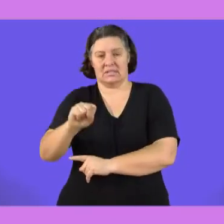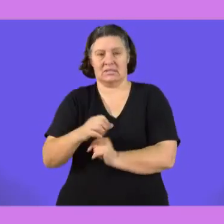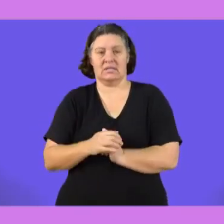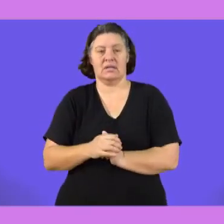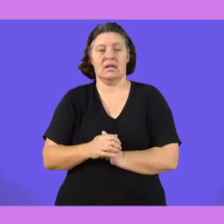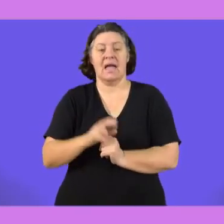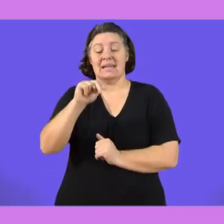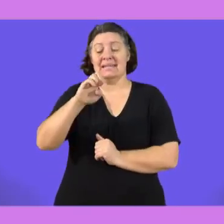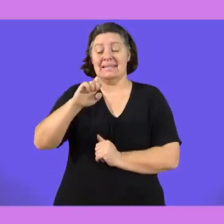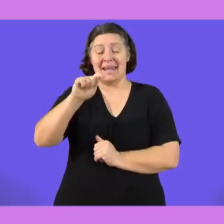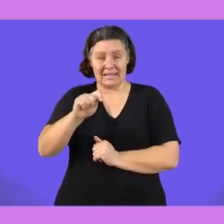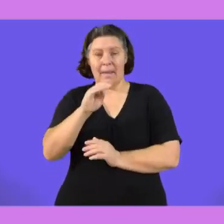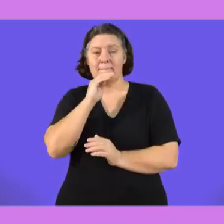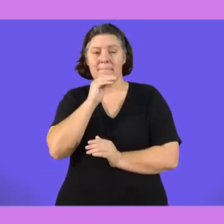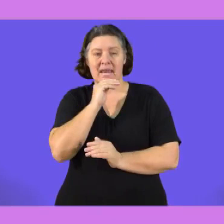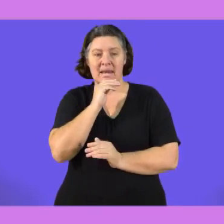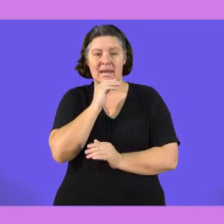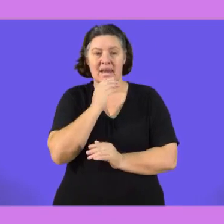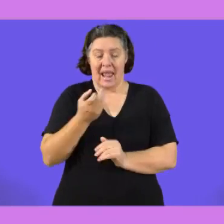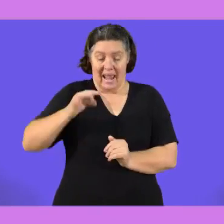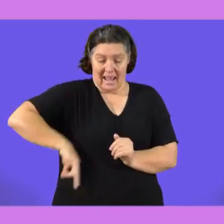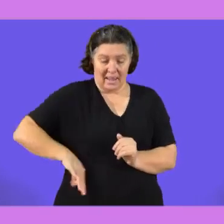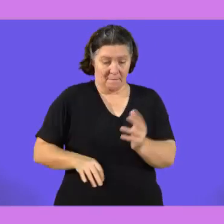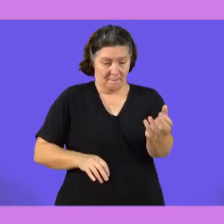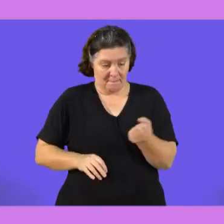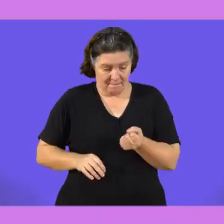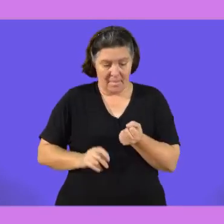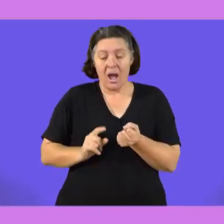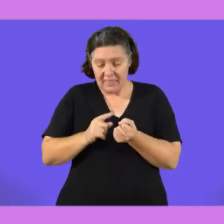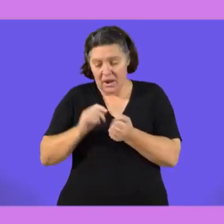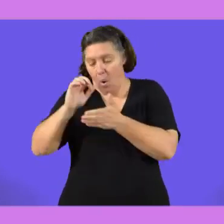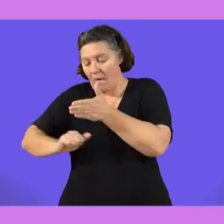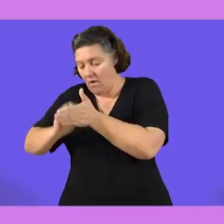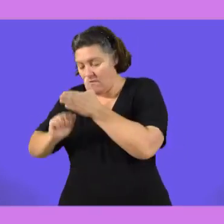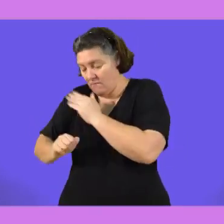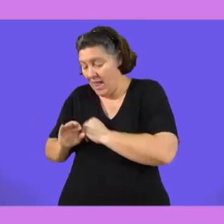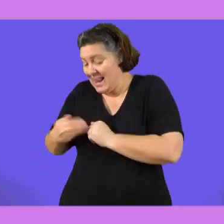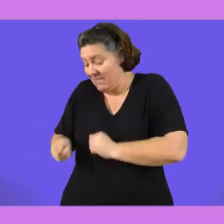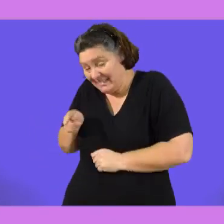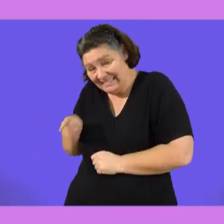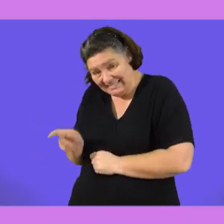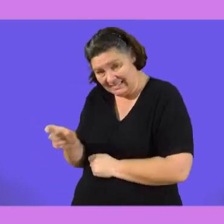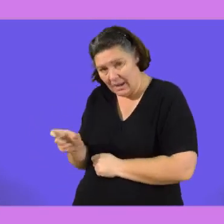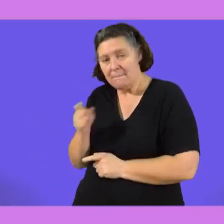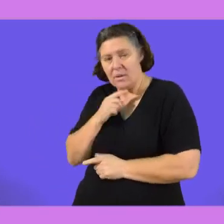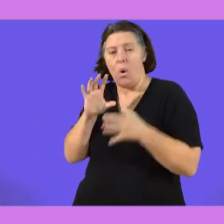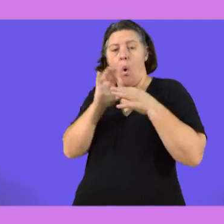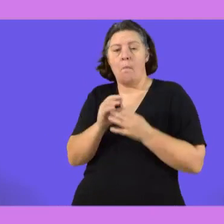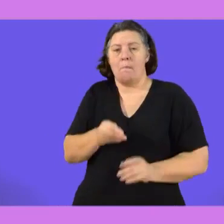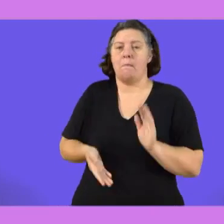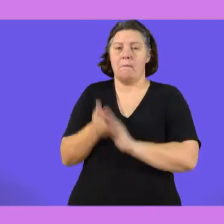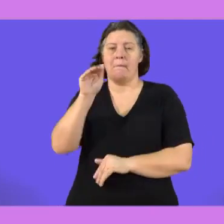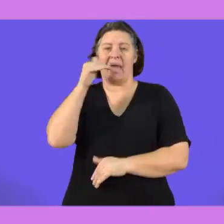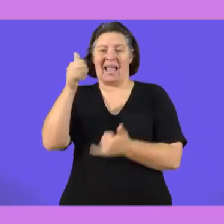subtracted. And then lastly here, your net income is your income earned after deductions. We normally refer to this as your